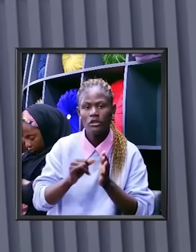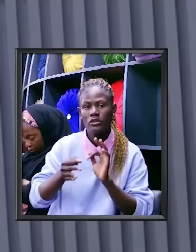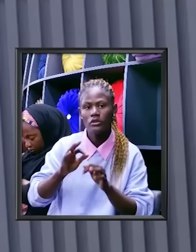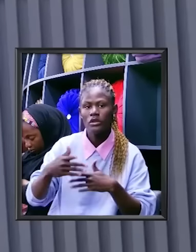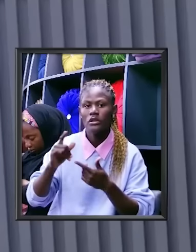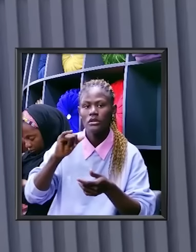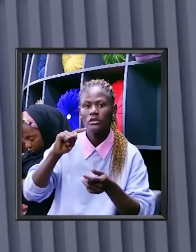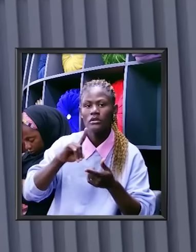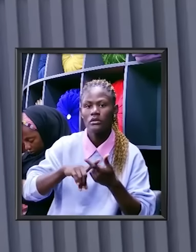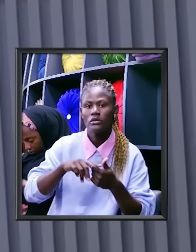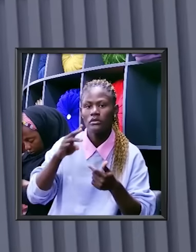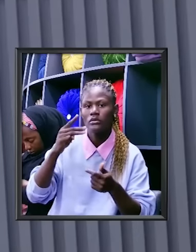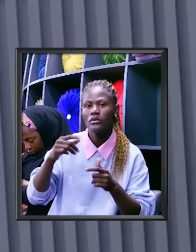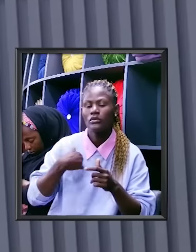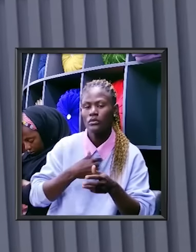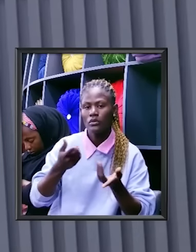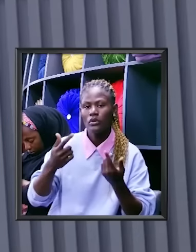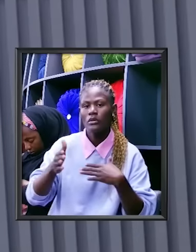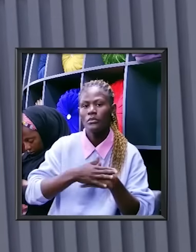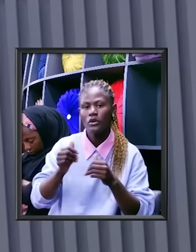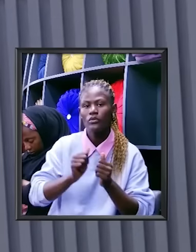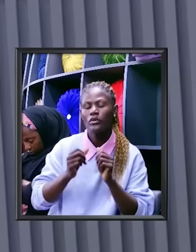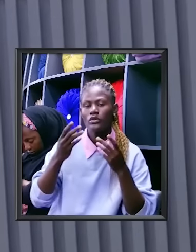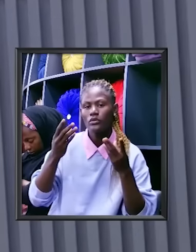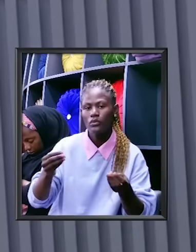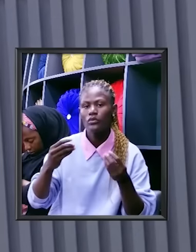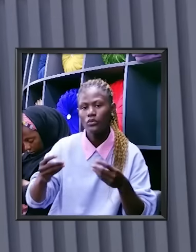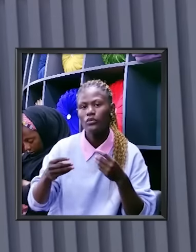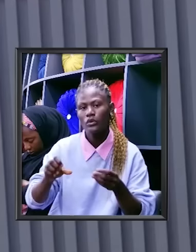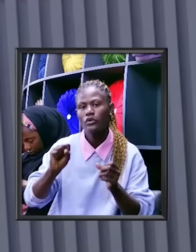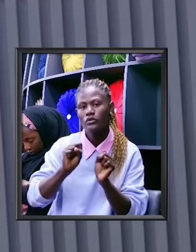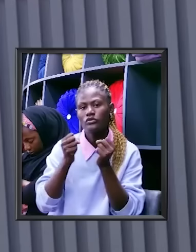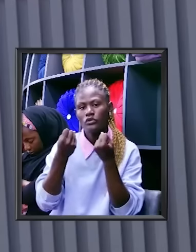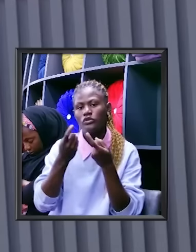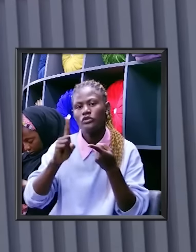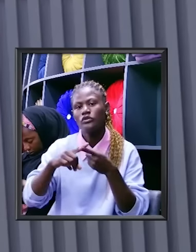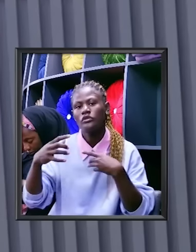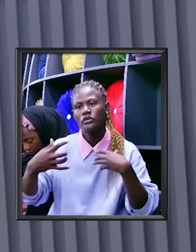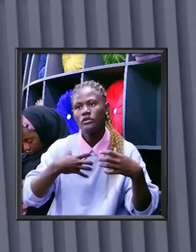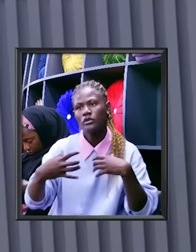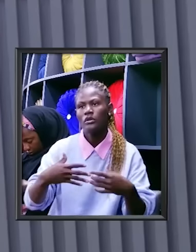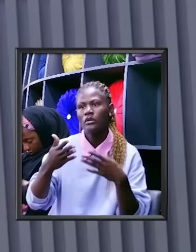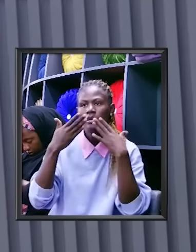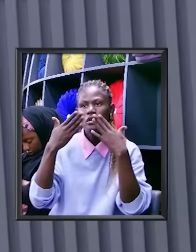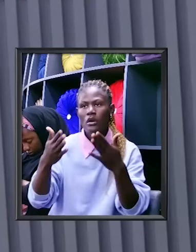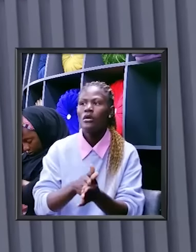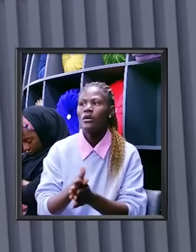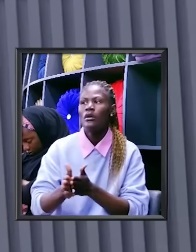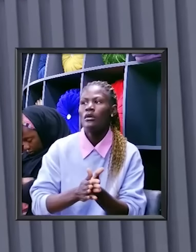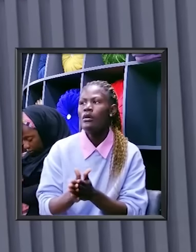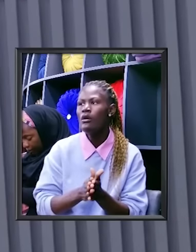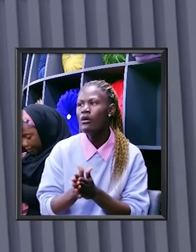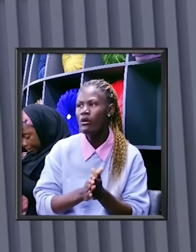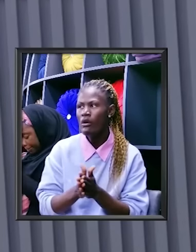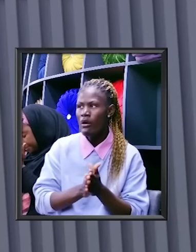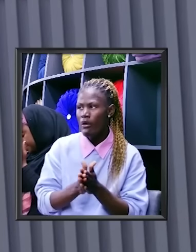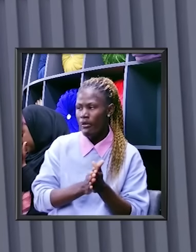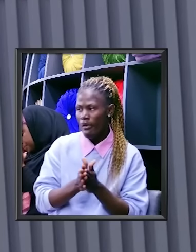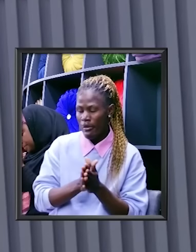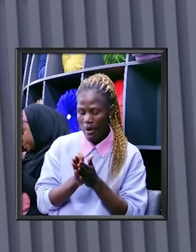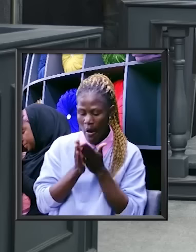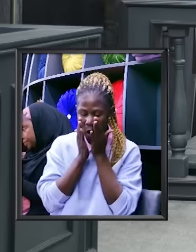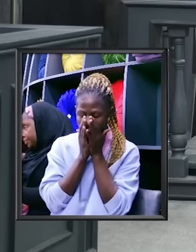with quick solution and resolution to this matter. Okay. Thank yes, you, please. Madam Thank Savicom. You very much. Thank you. Thank you,